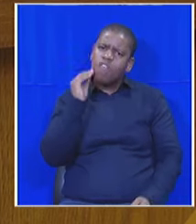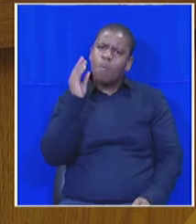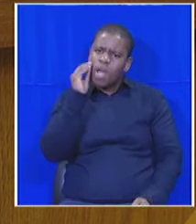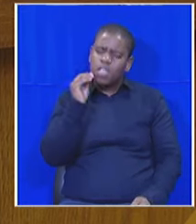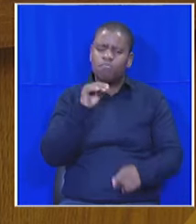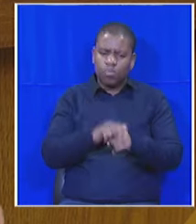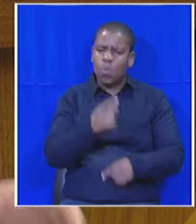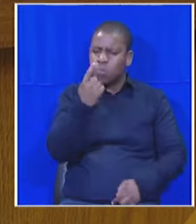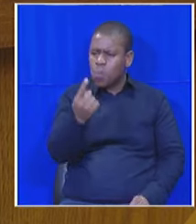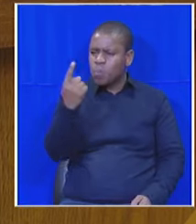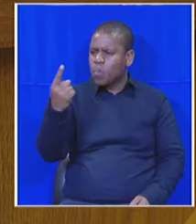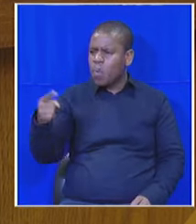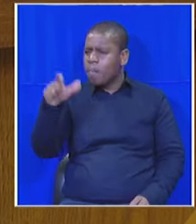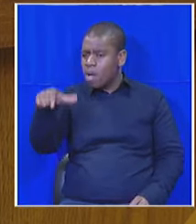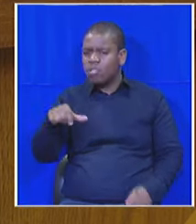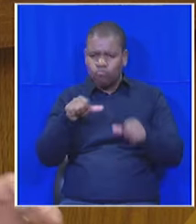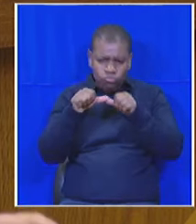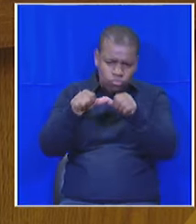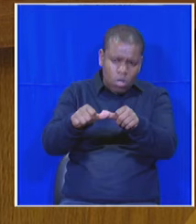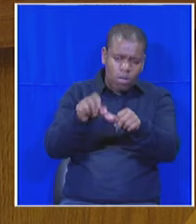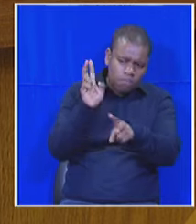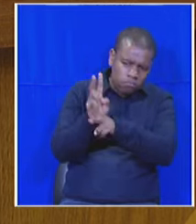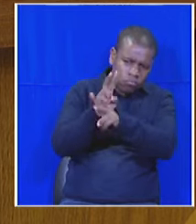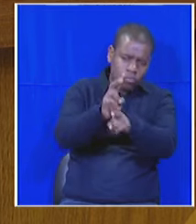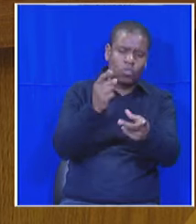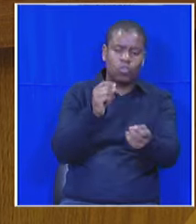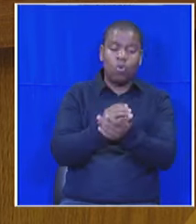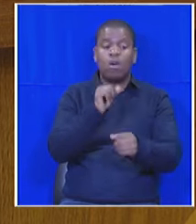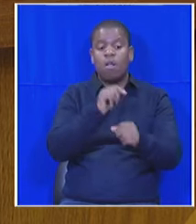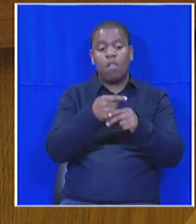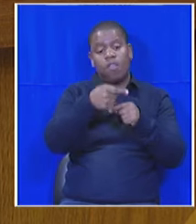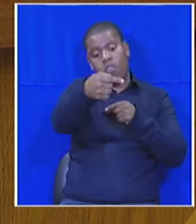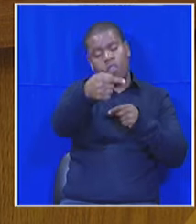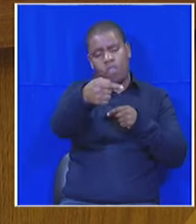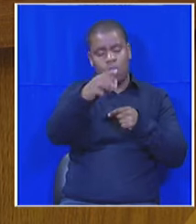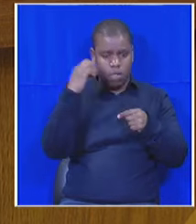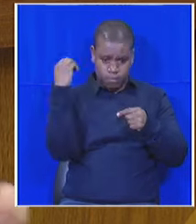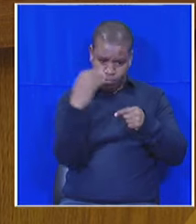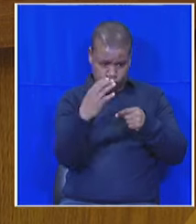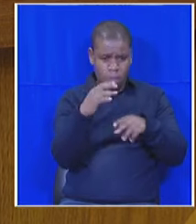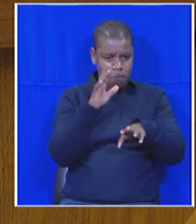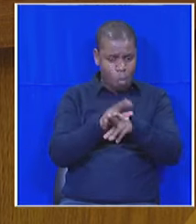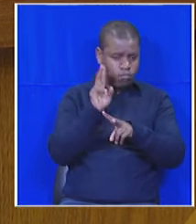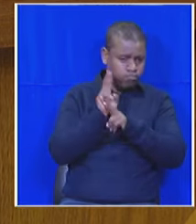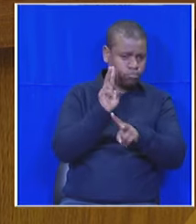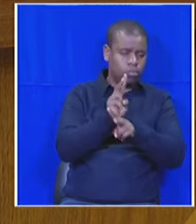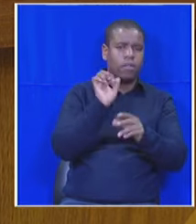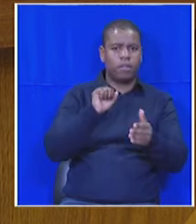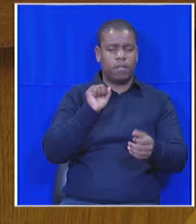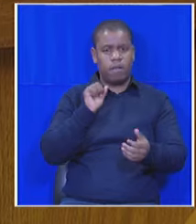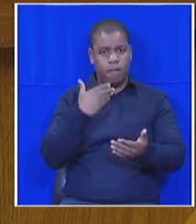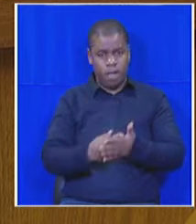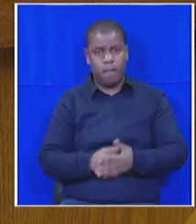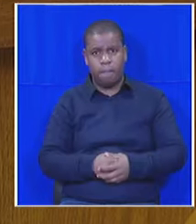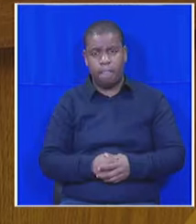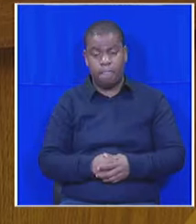each beneficiary over time so that the long-term impact of financing can be assessed. Until this is done, it will be